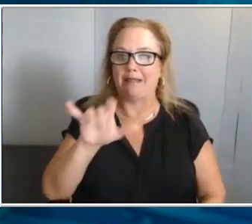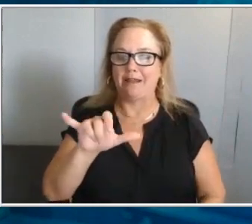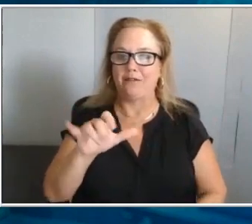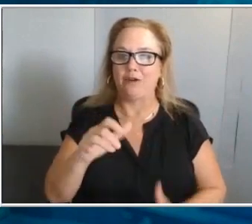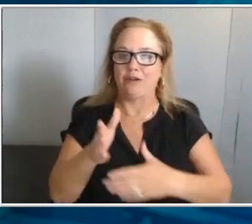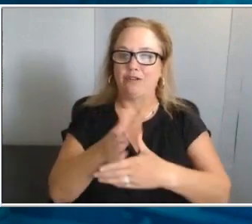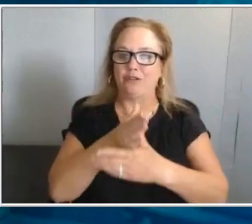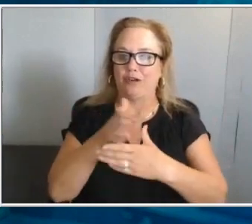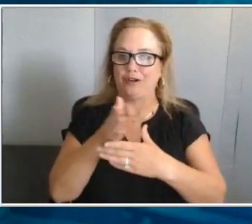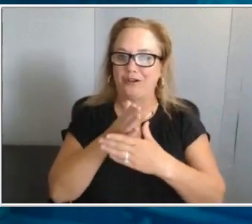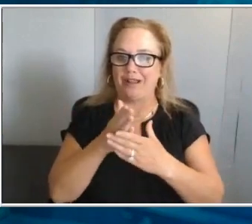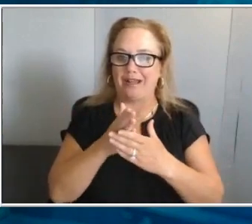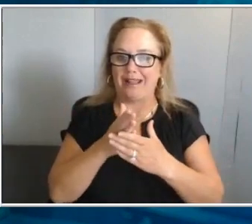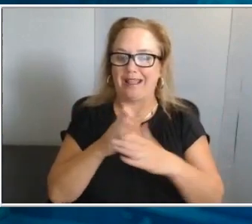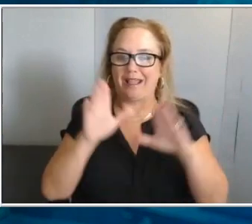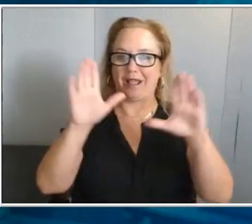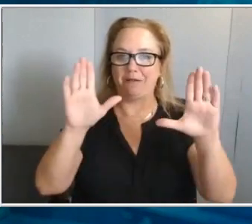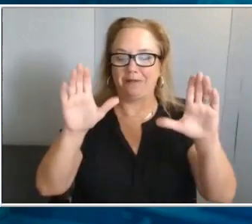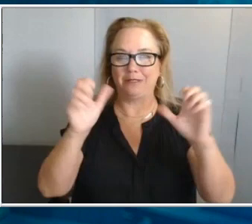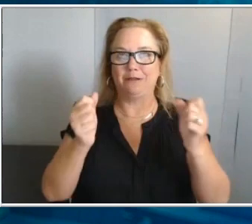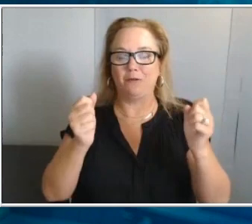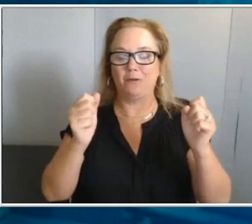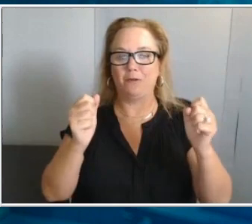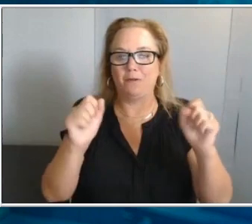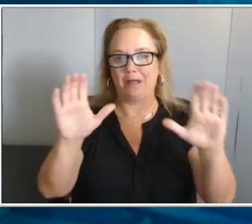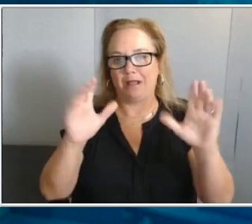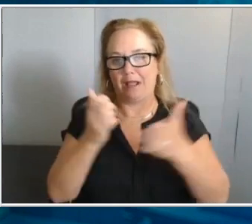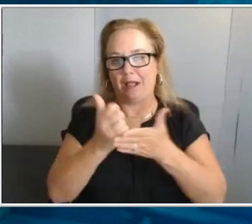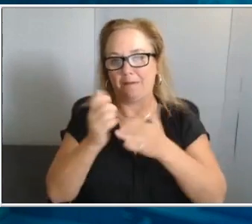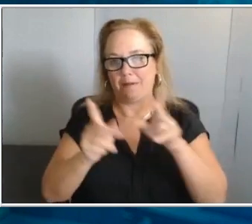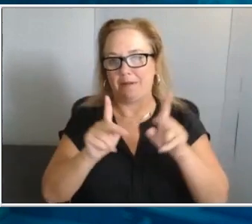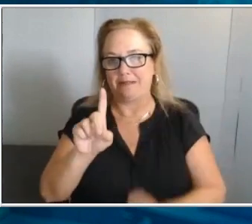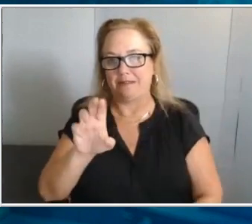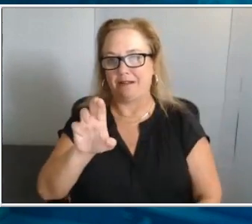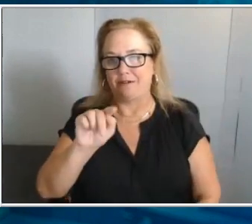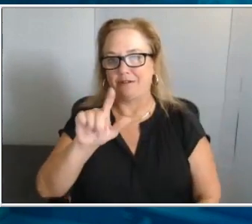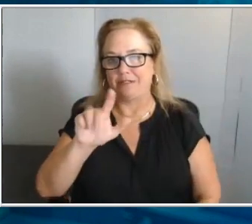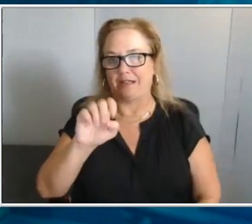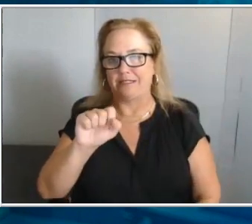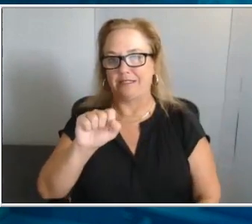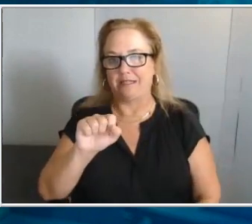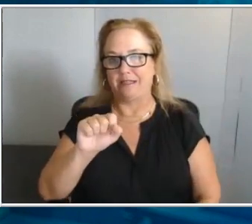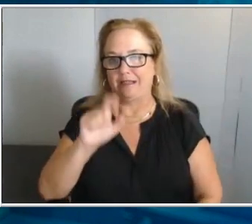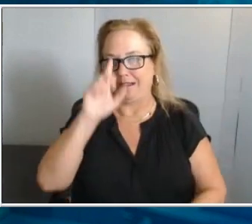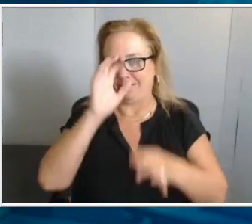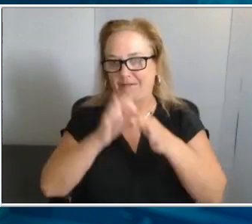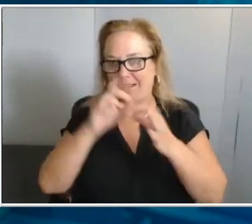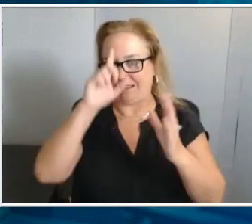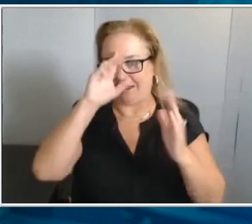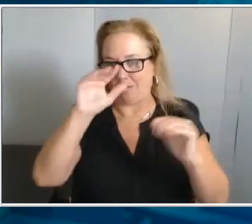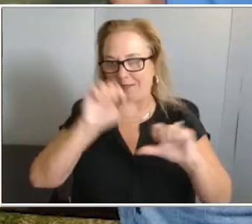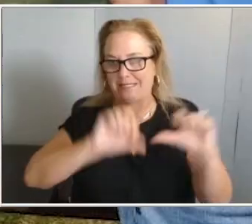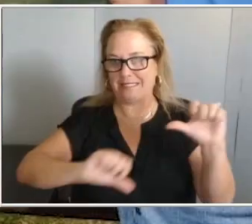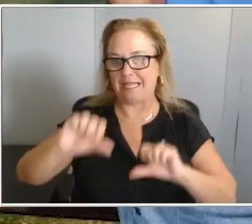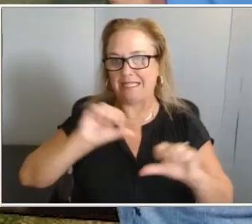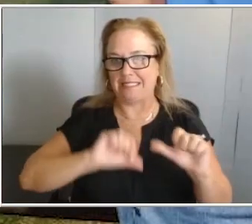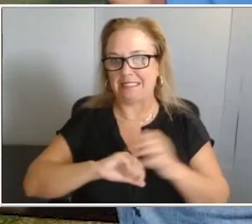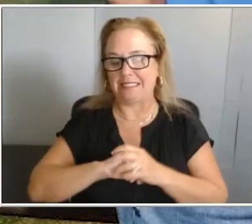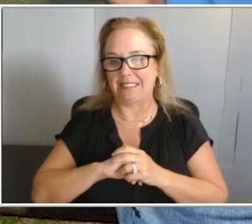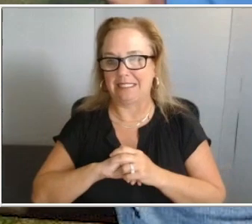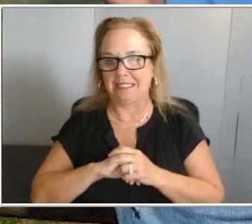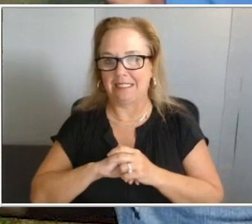help so many people. And remember, as Dr. Stites always says, faith, hope, and science.